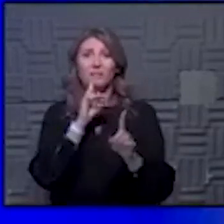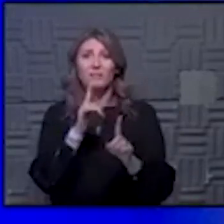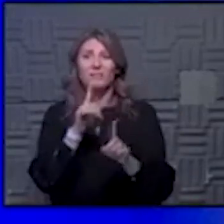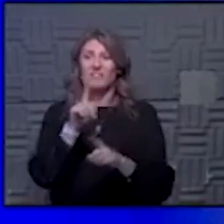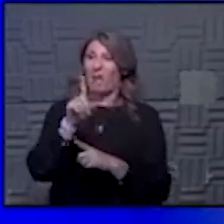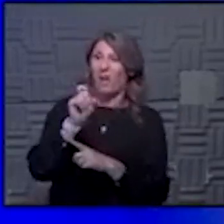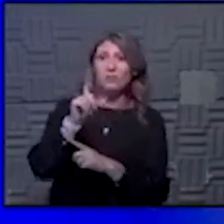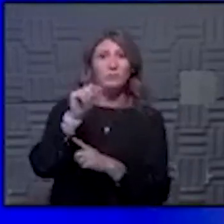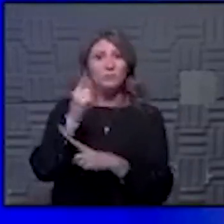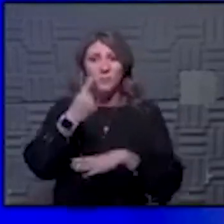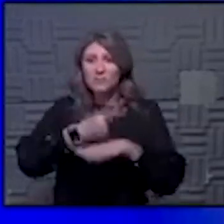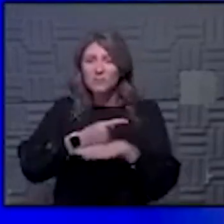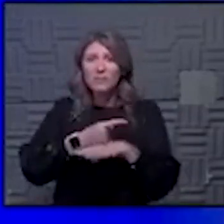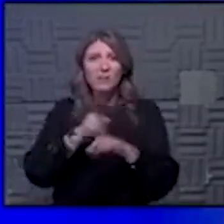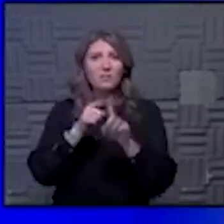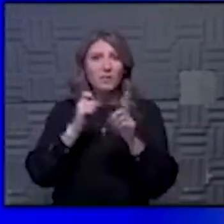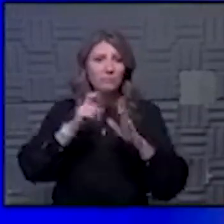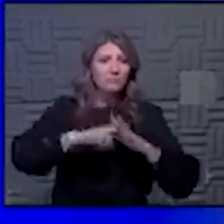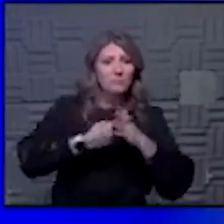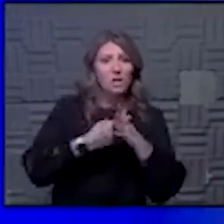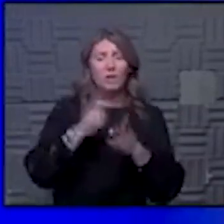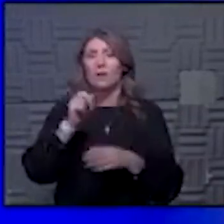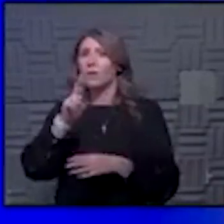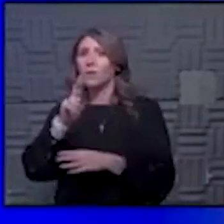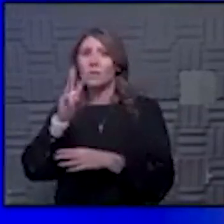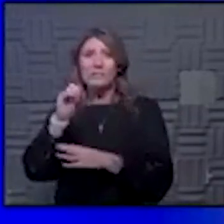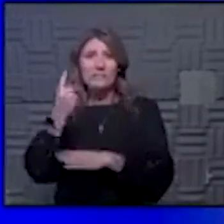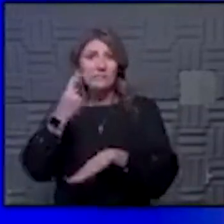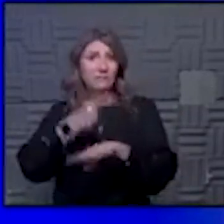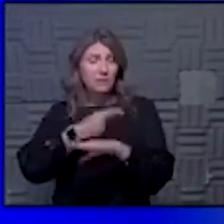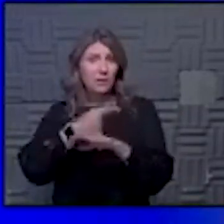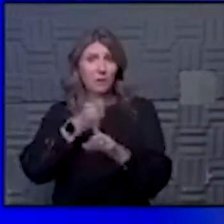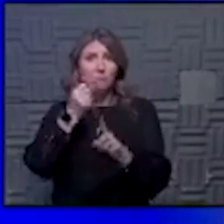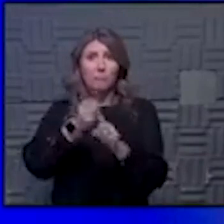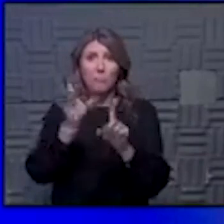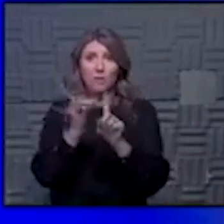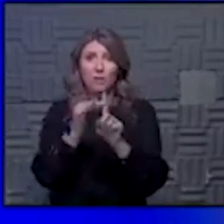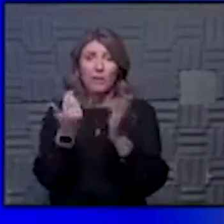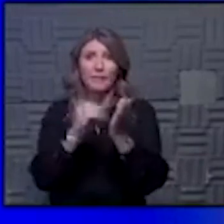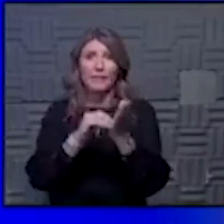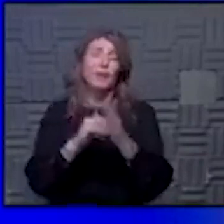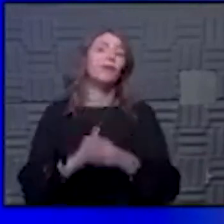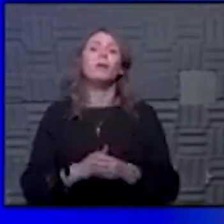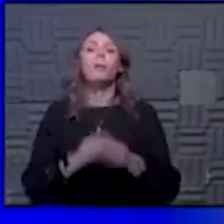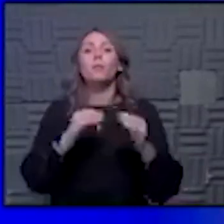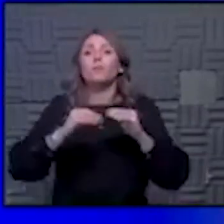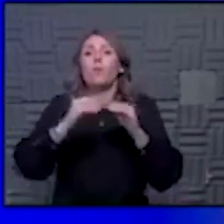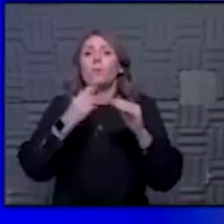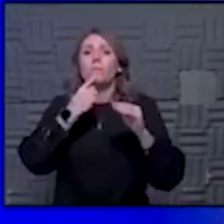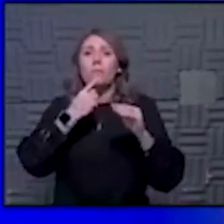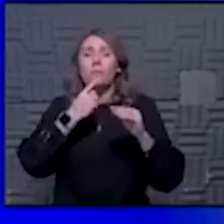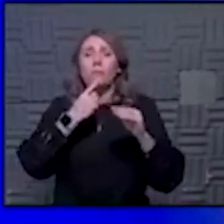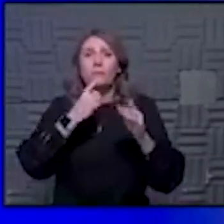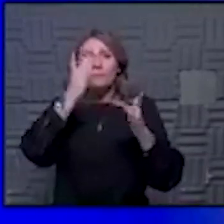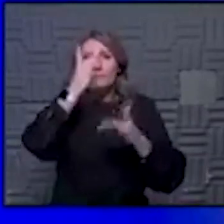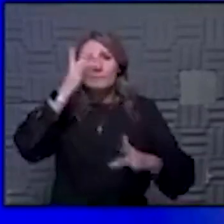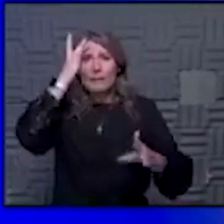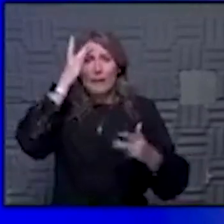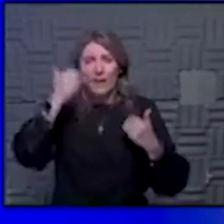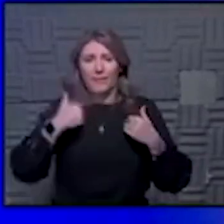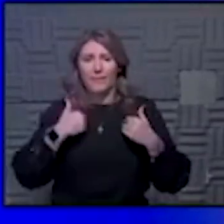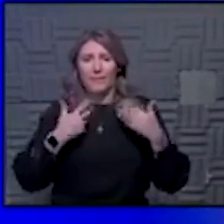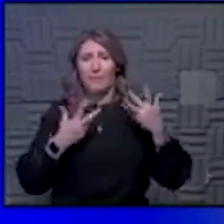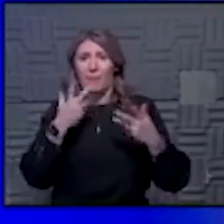120 days out? Is it 60 days out? There have been cases of that as well. We think that the more severe disease you have, you may